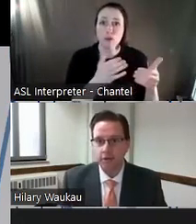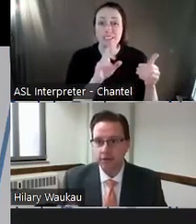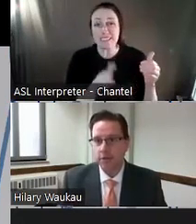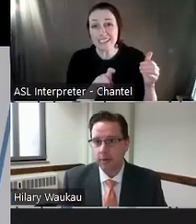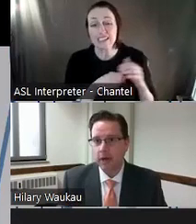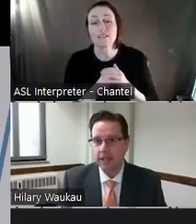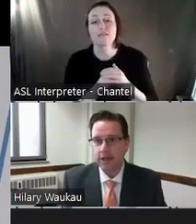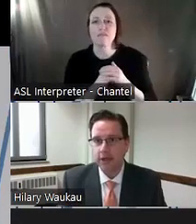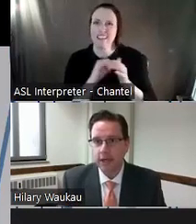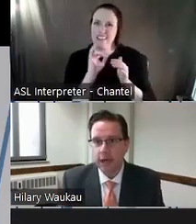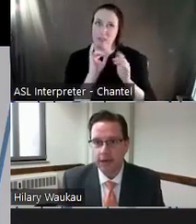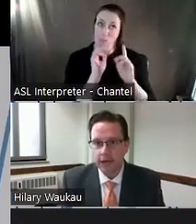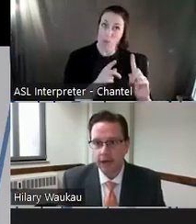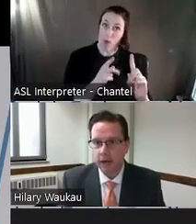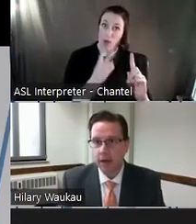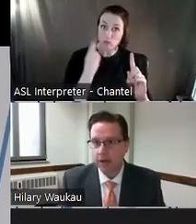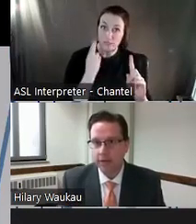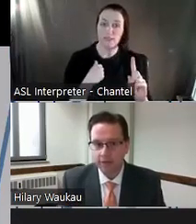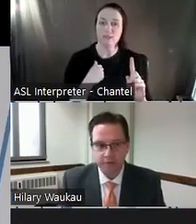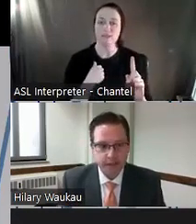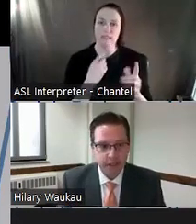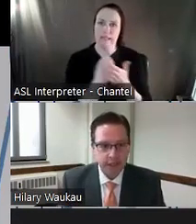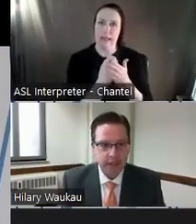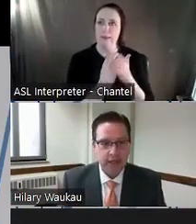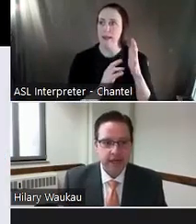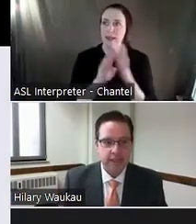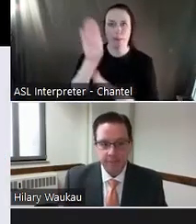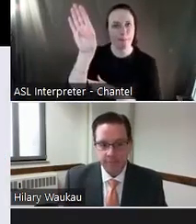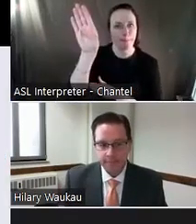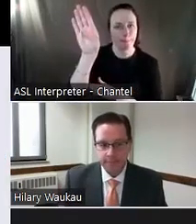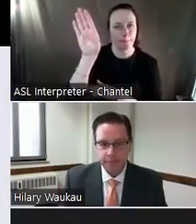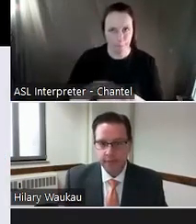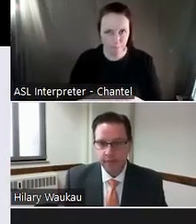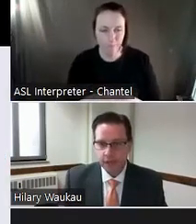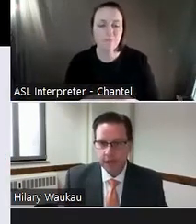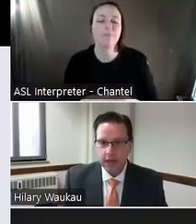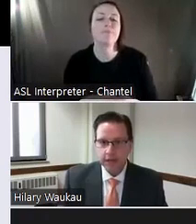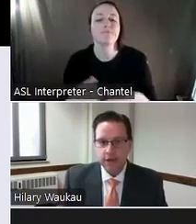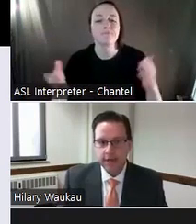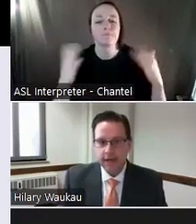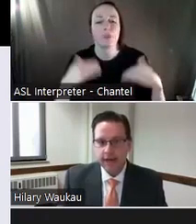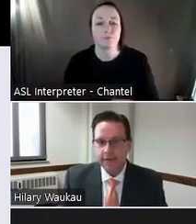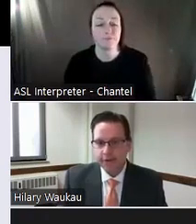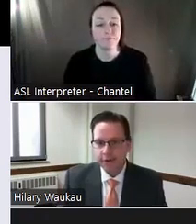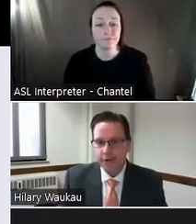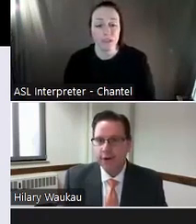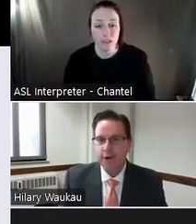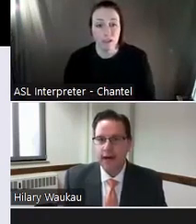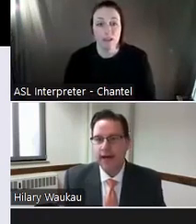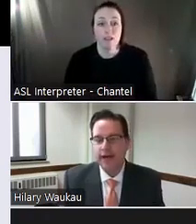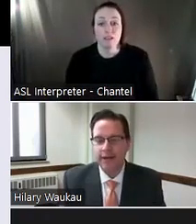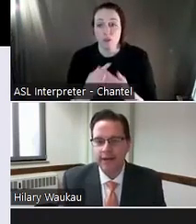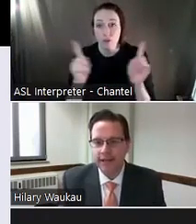growth, which is what we want to see keep happening here with Governor Ewer's budget. Next slide. So again, for those of you who don't